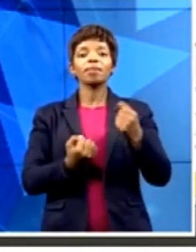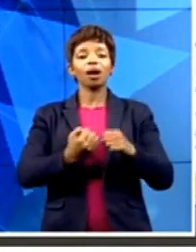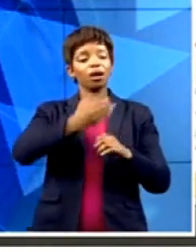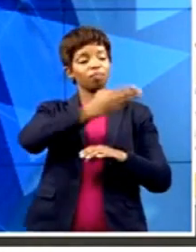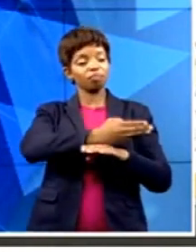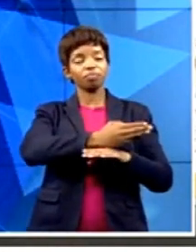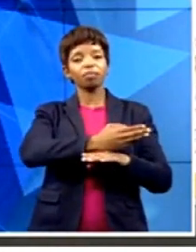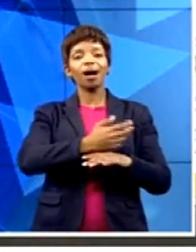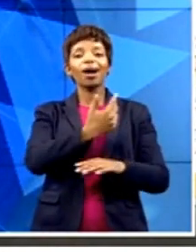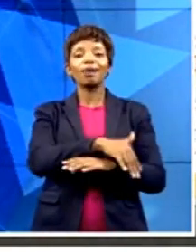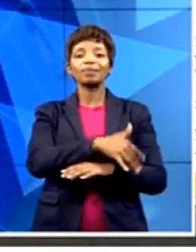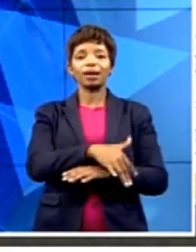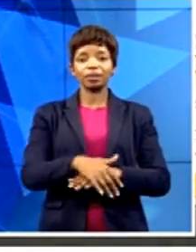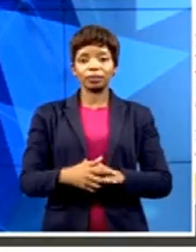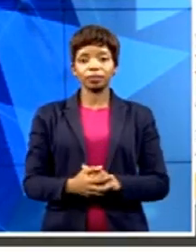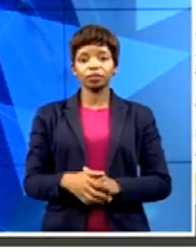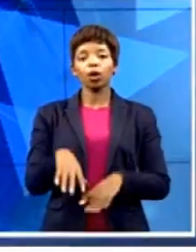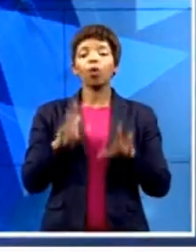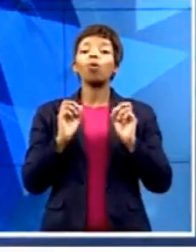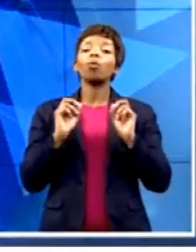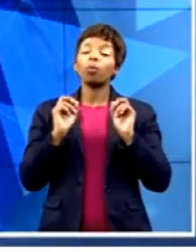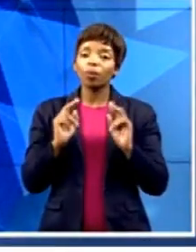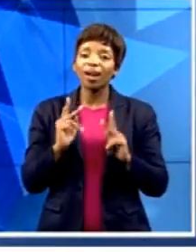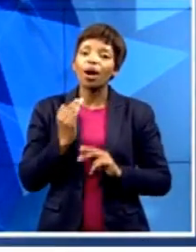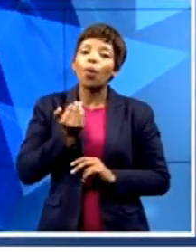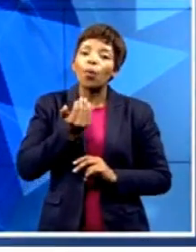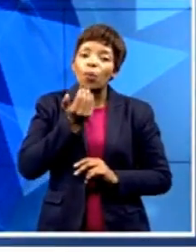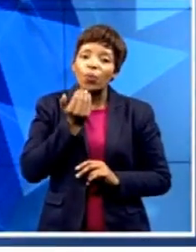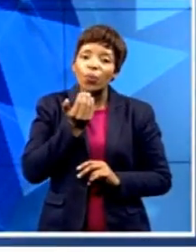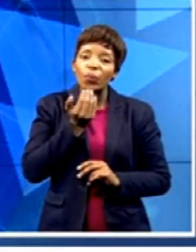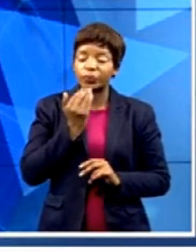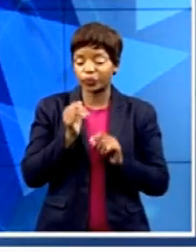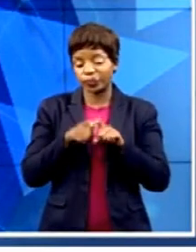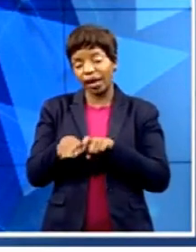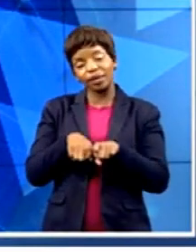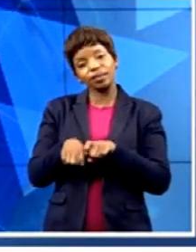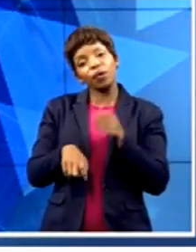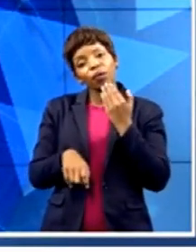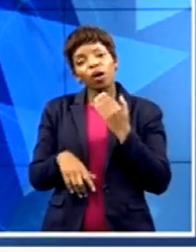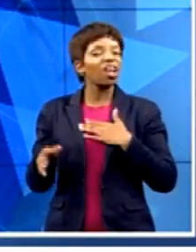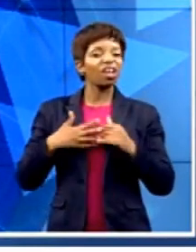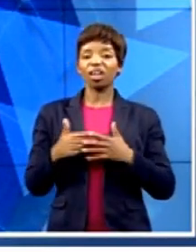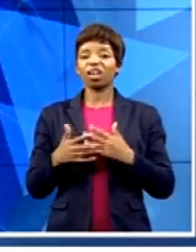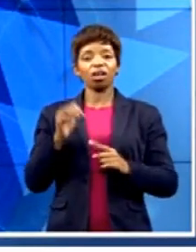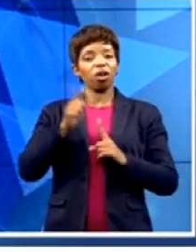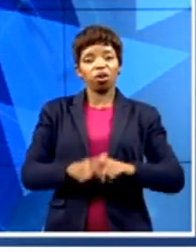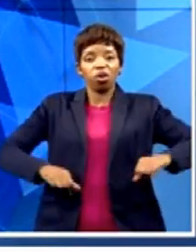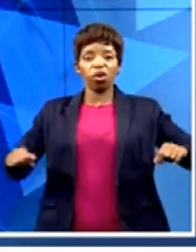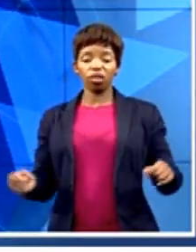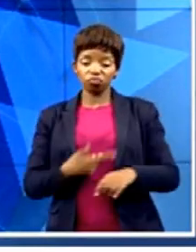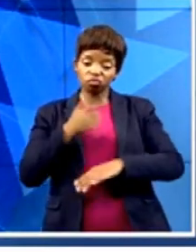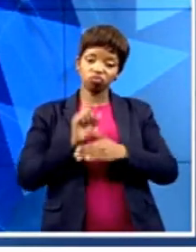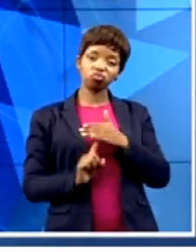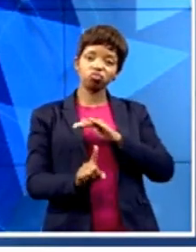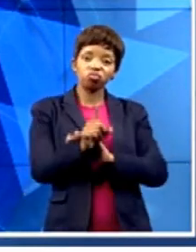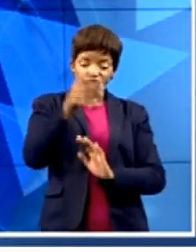tested, Hasina? Does everyone in that community can go to this mobile unit and say, I want to be tested, or how does it work? What's